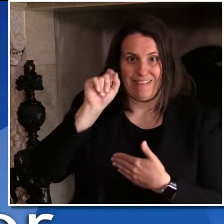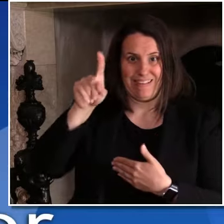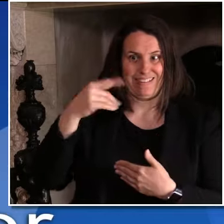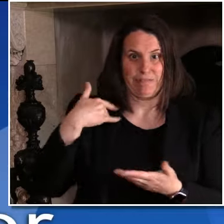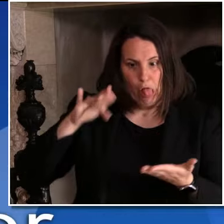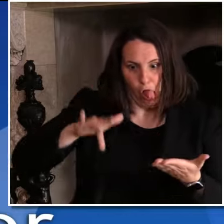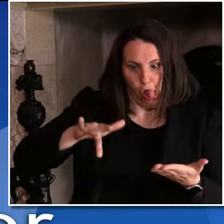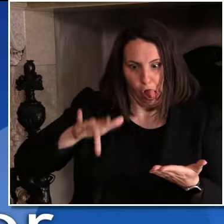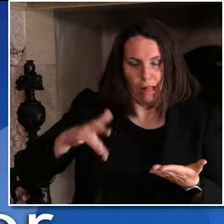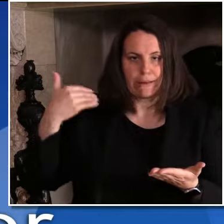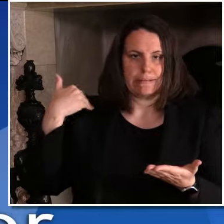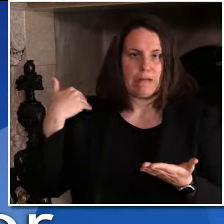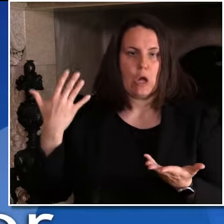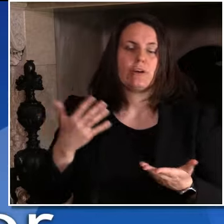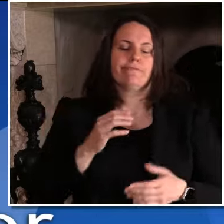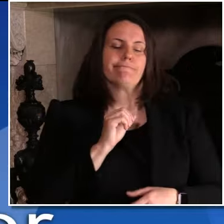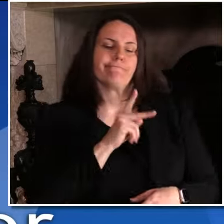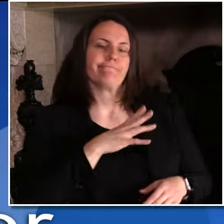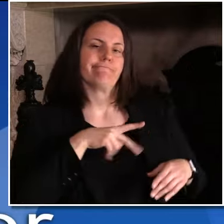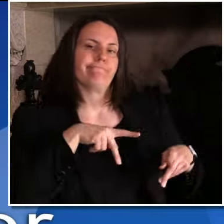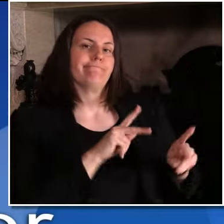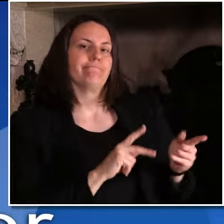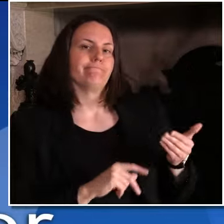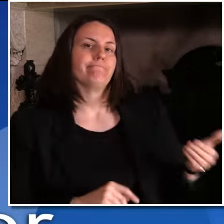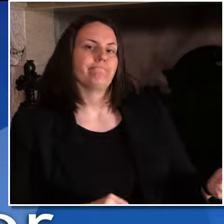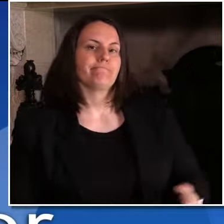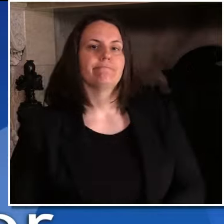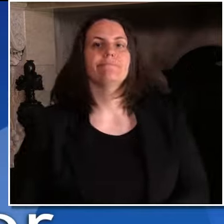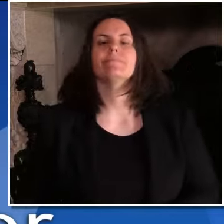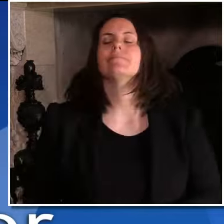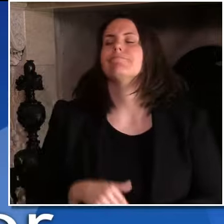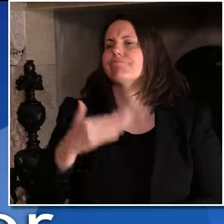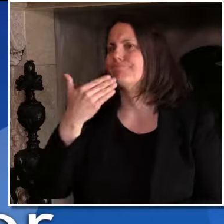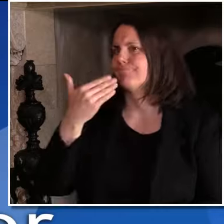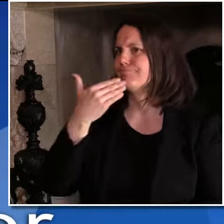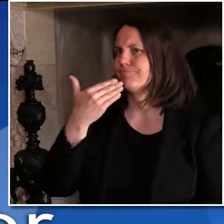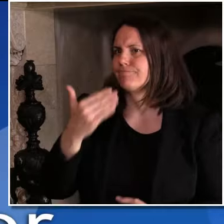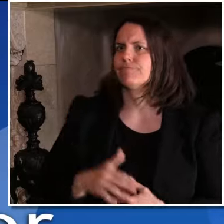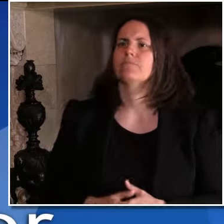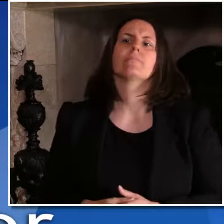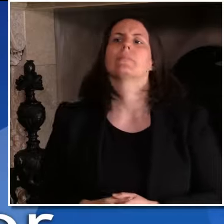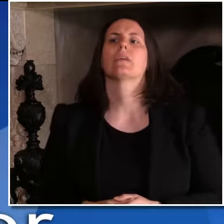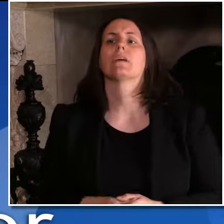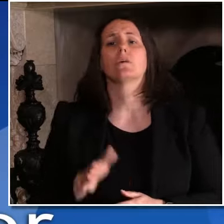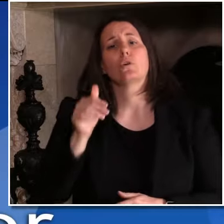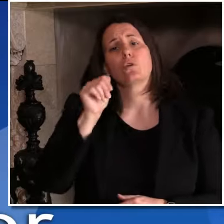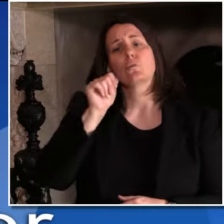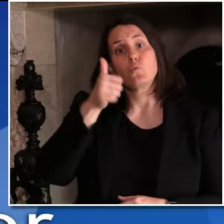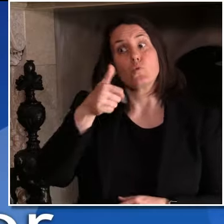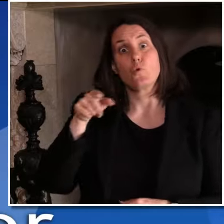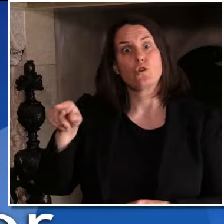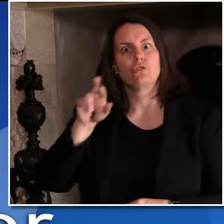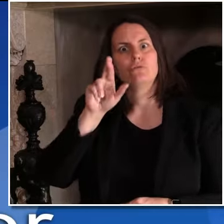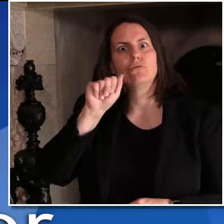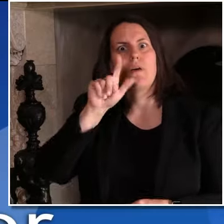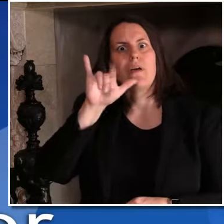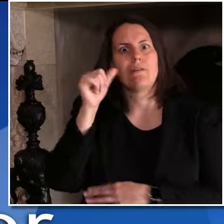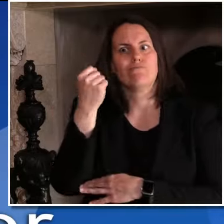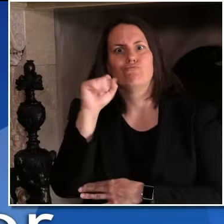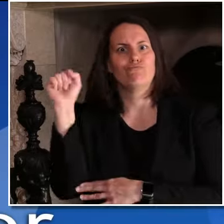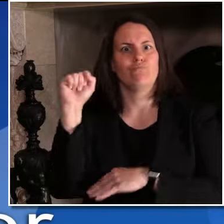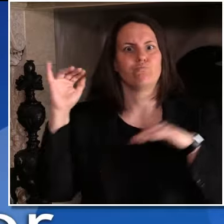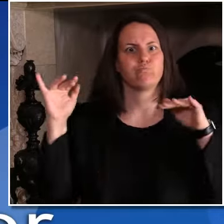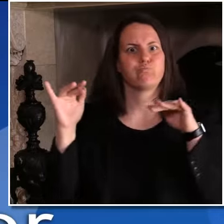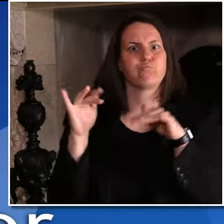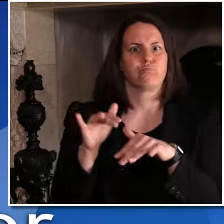Sorry about that. So, we have, after this protest is scheduled tomorrow, the request was denied,